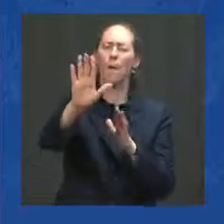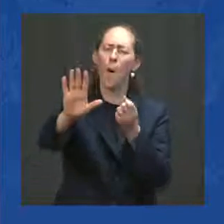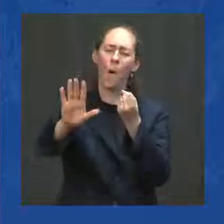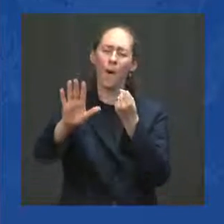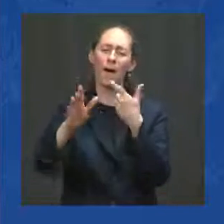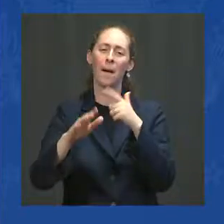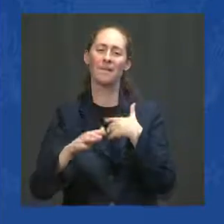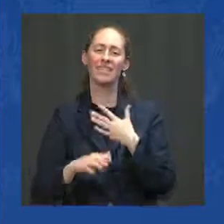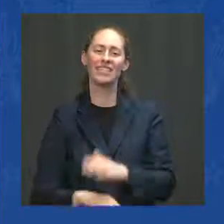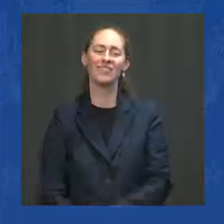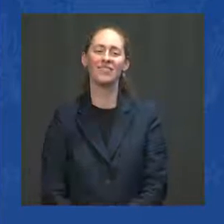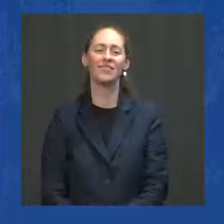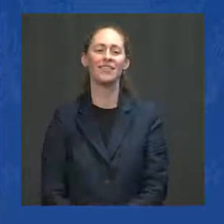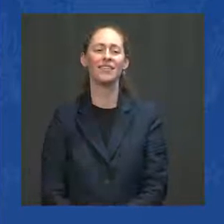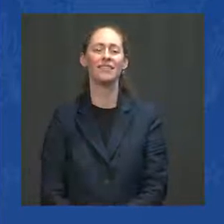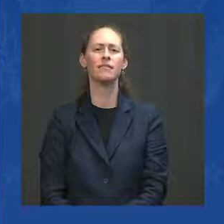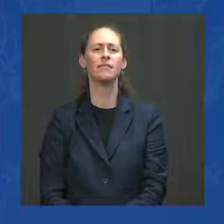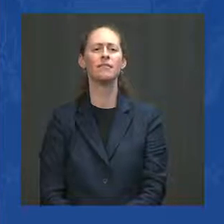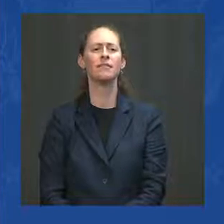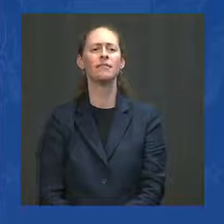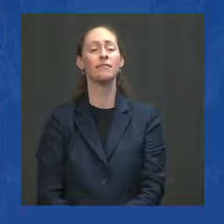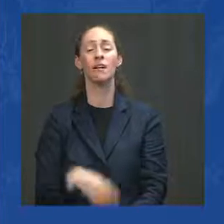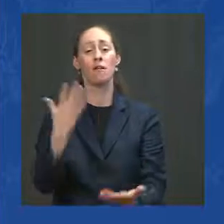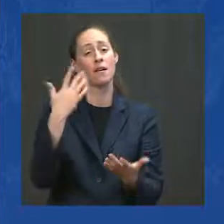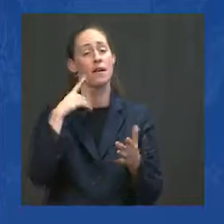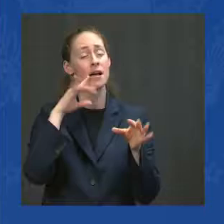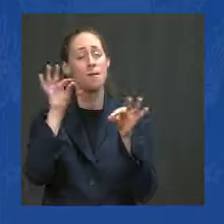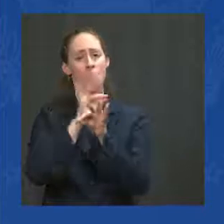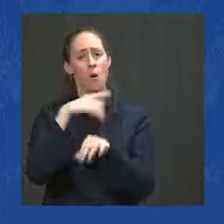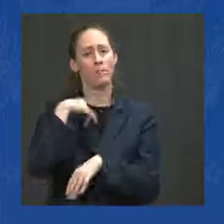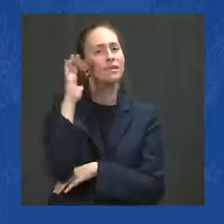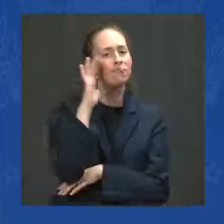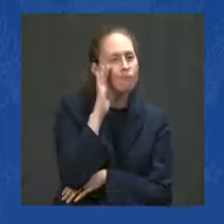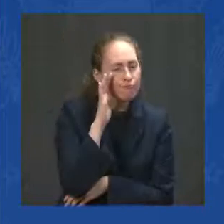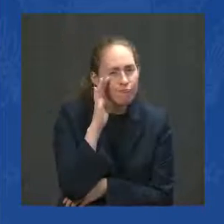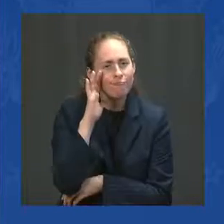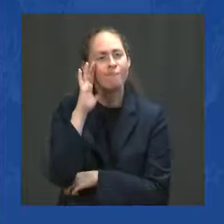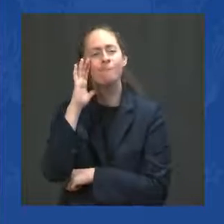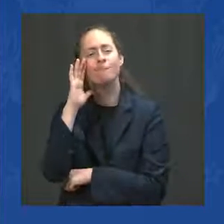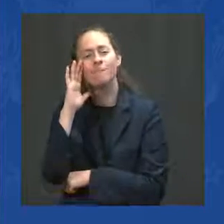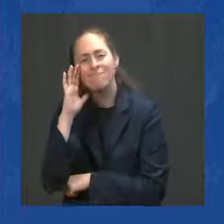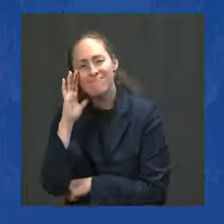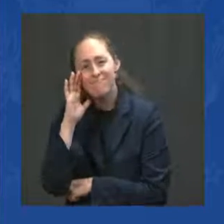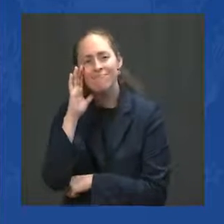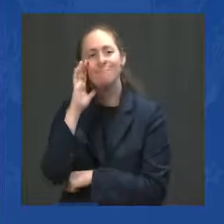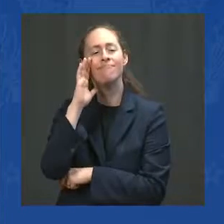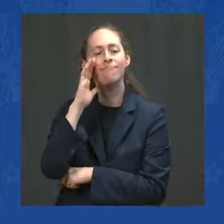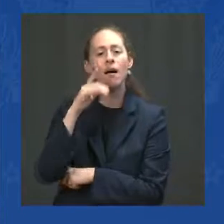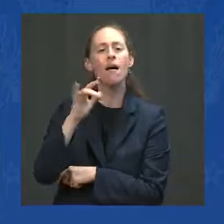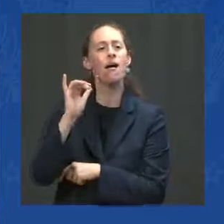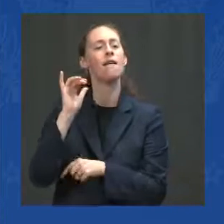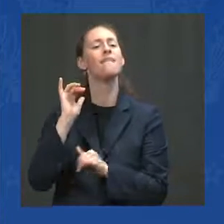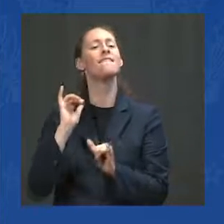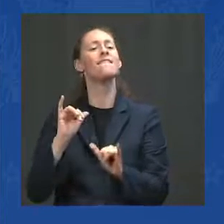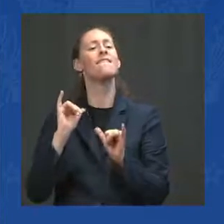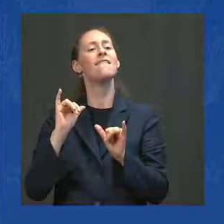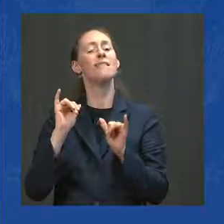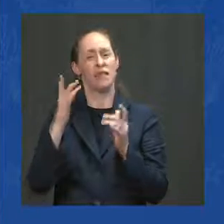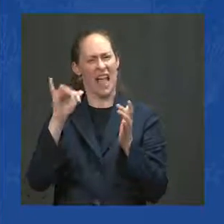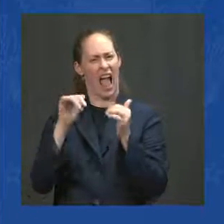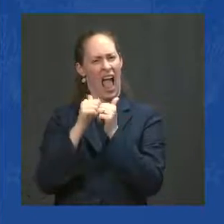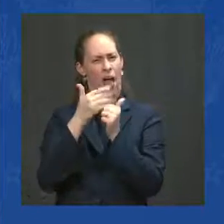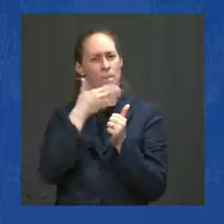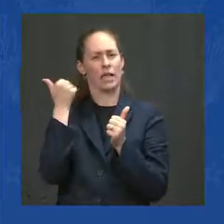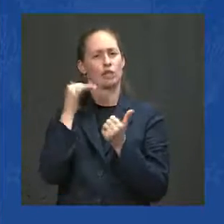is exposing people to other views. And so that's why from the beginning, on all the subjects you raised, I've sat